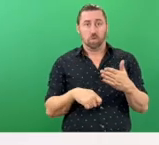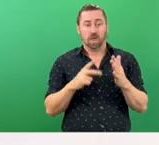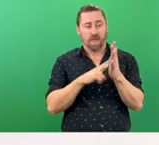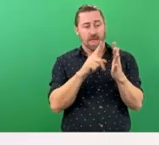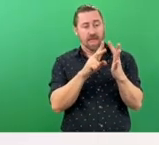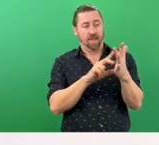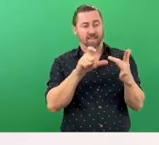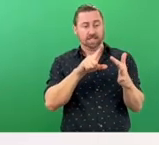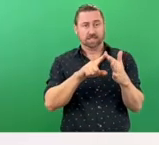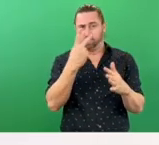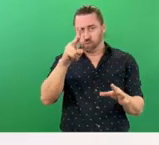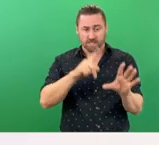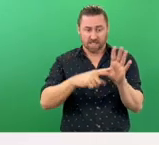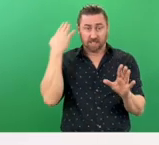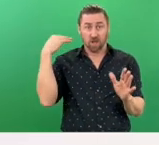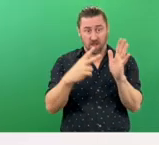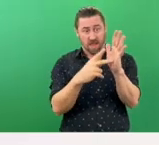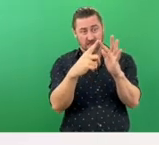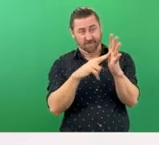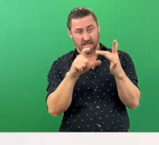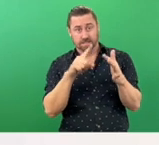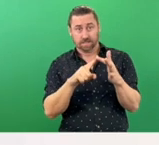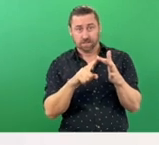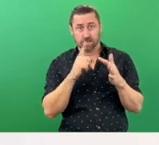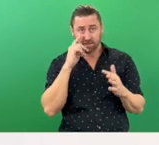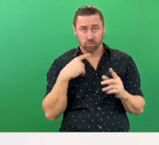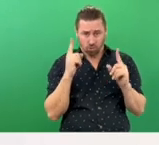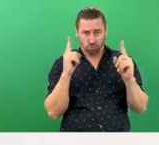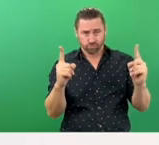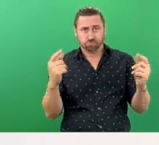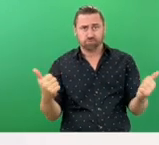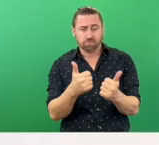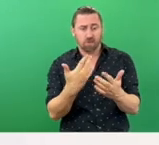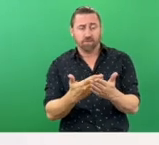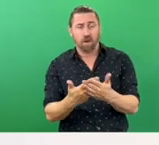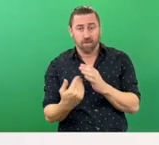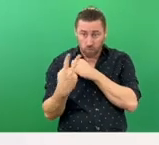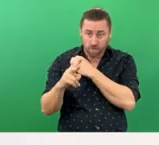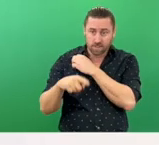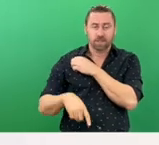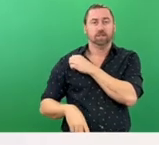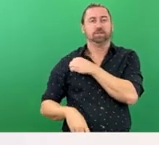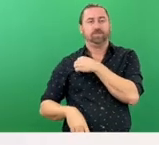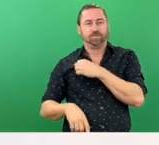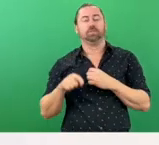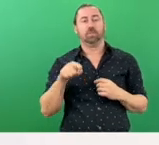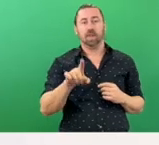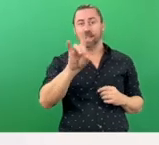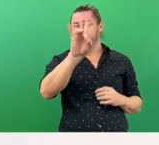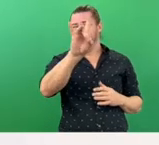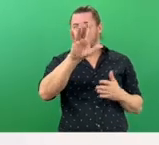I bought in Venice about 20 years ago. And you can see there's still quite a lot of this pencil left. This is the